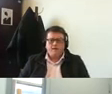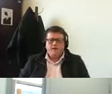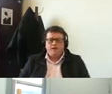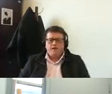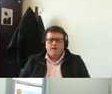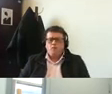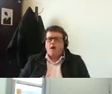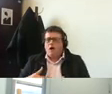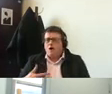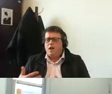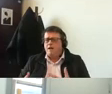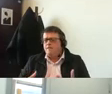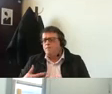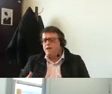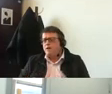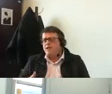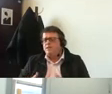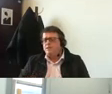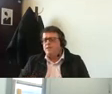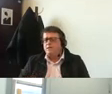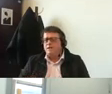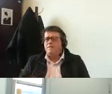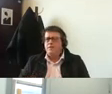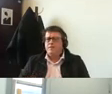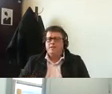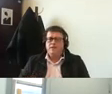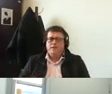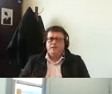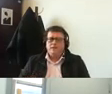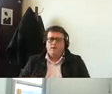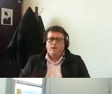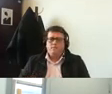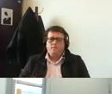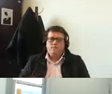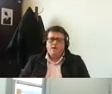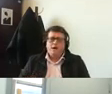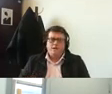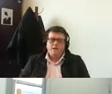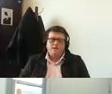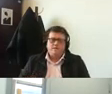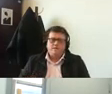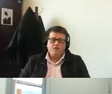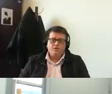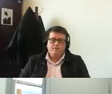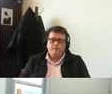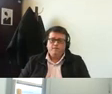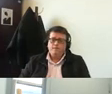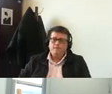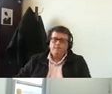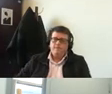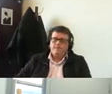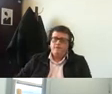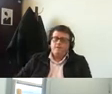stuff. So we all have a better sense of clinical confidence when it comes to being part of these conversations.